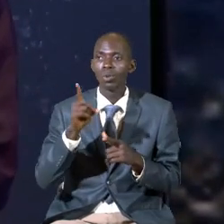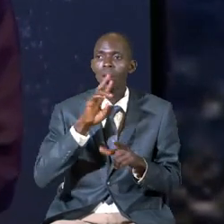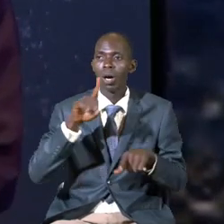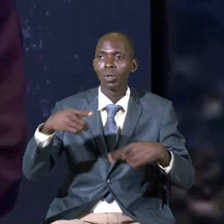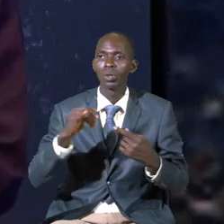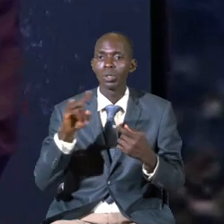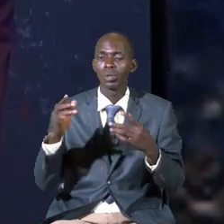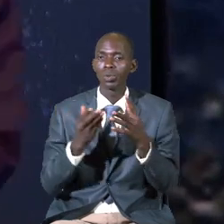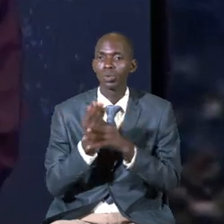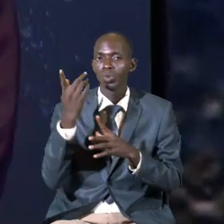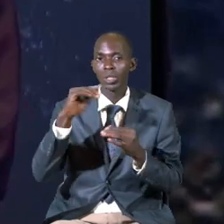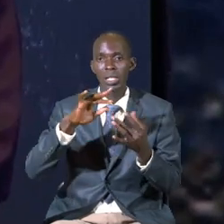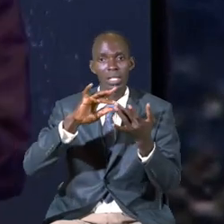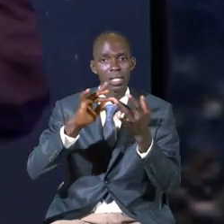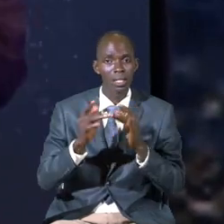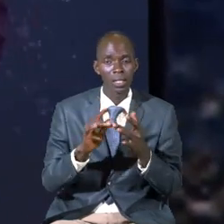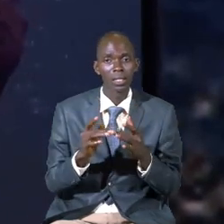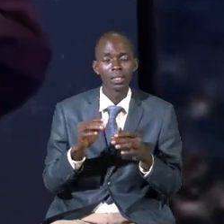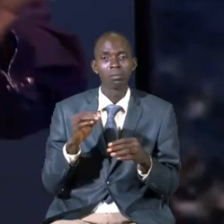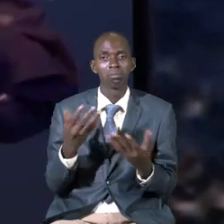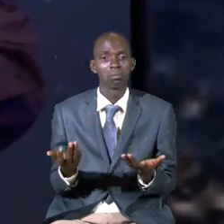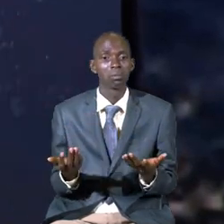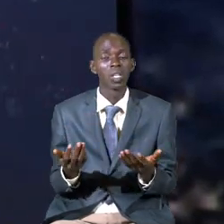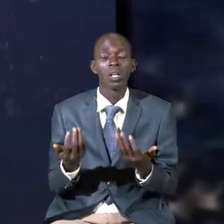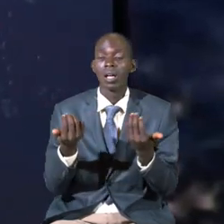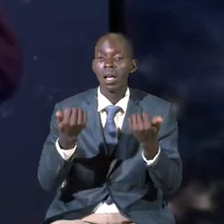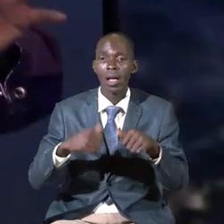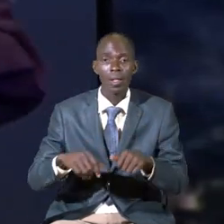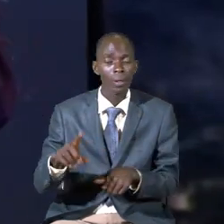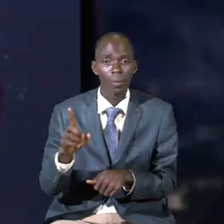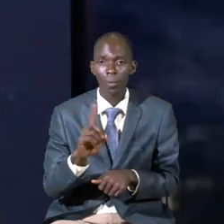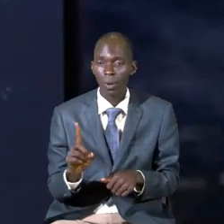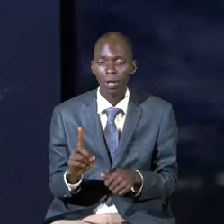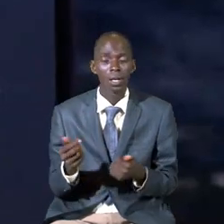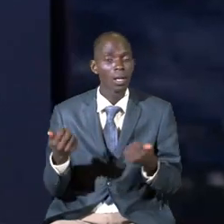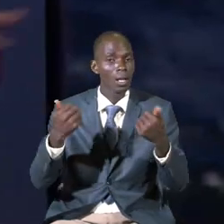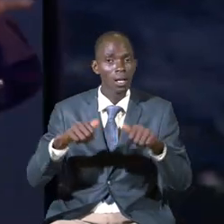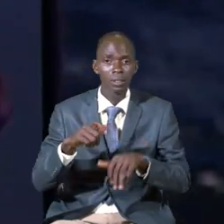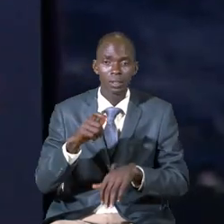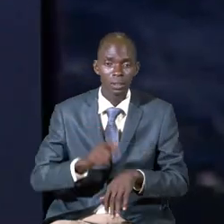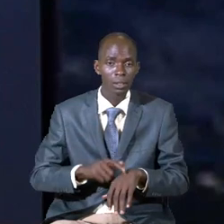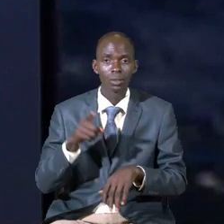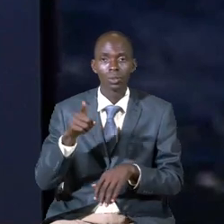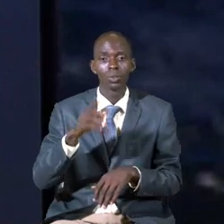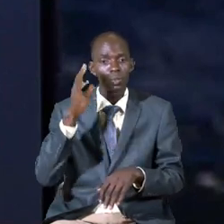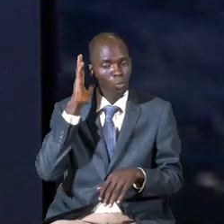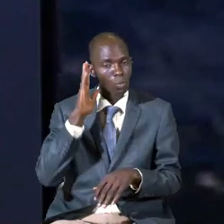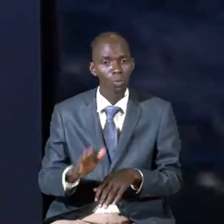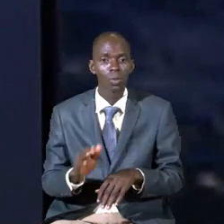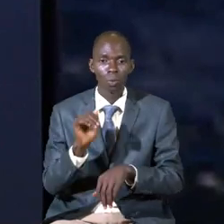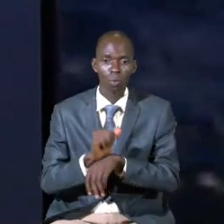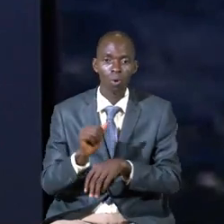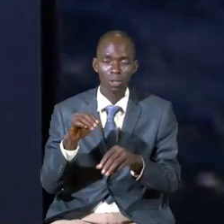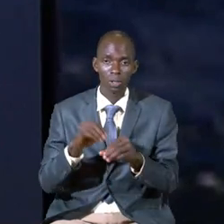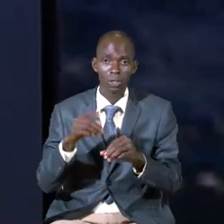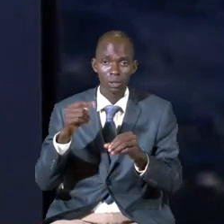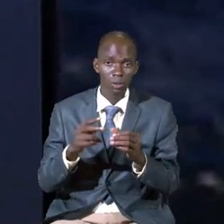social media internet anywhere anytime you're going to deal with in with